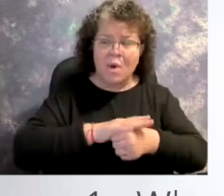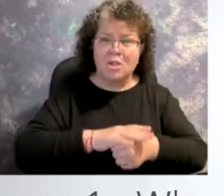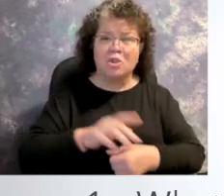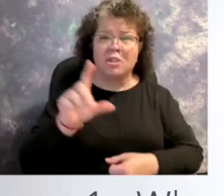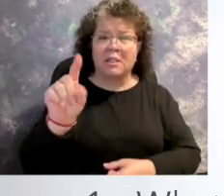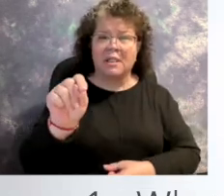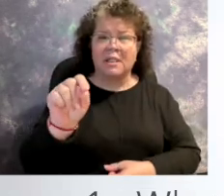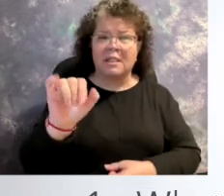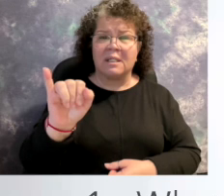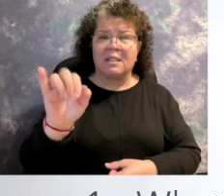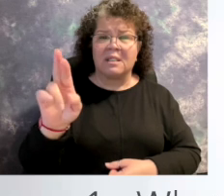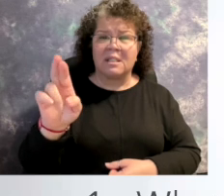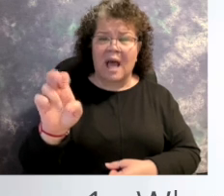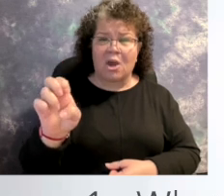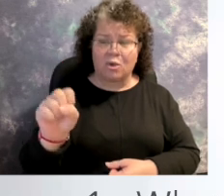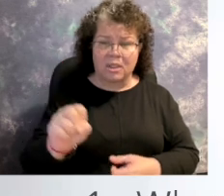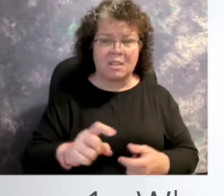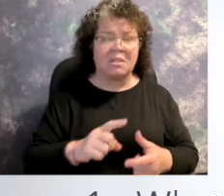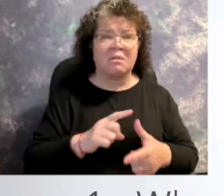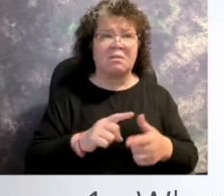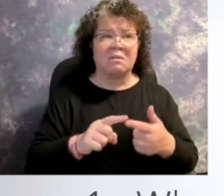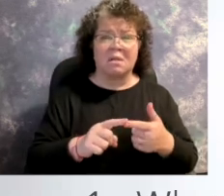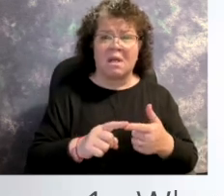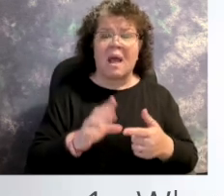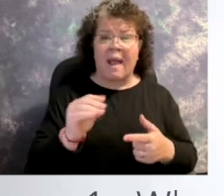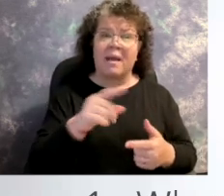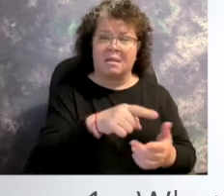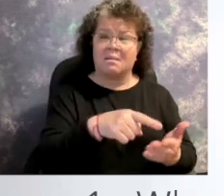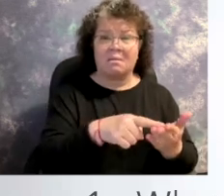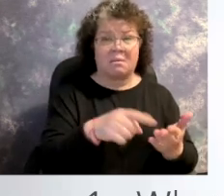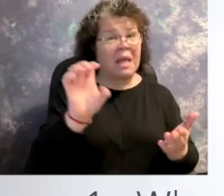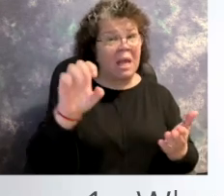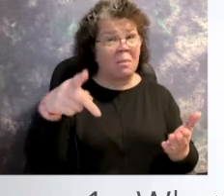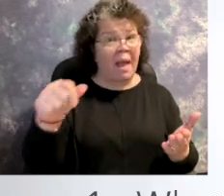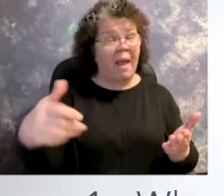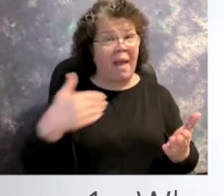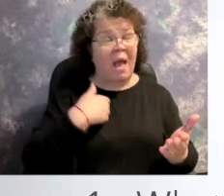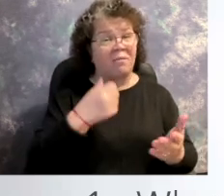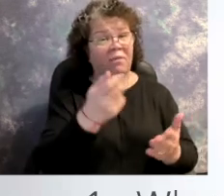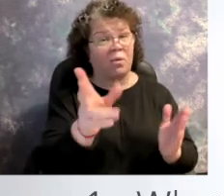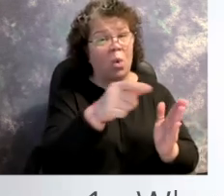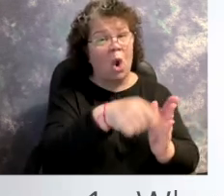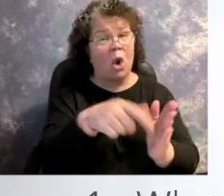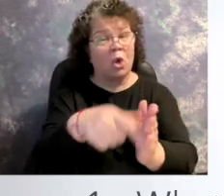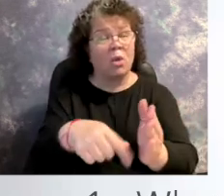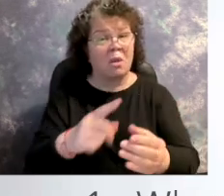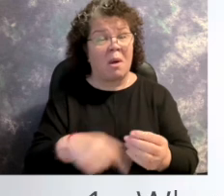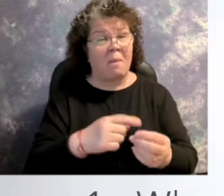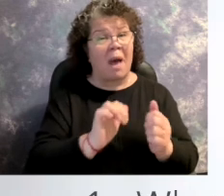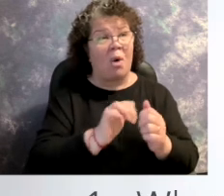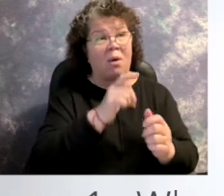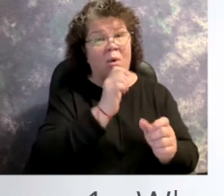manufacturing, and EPA has a few articles regarding different manufacturing of tire